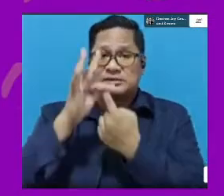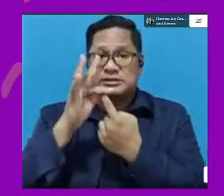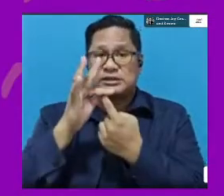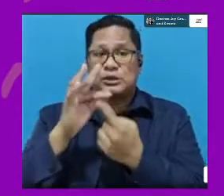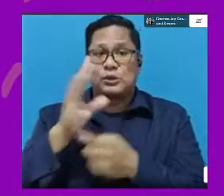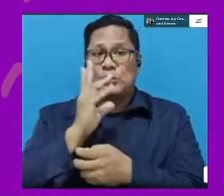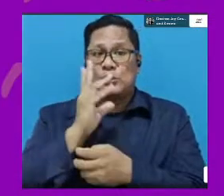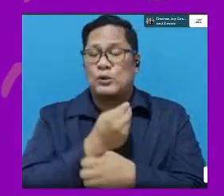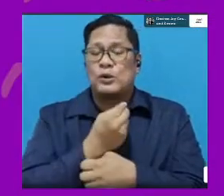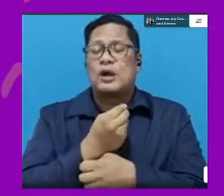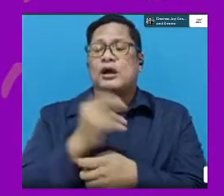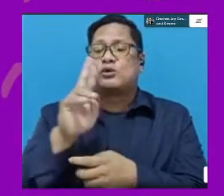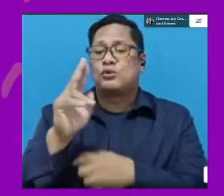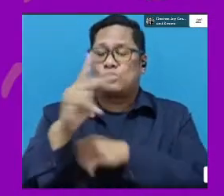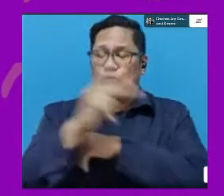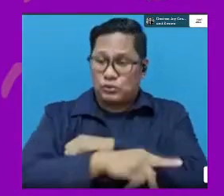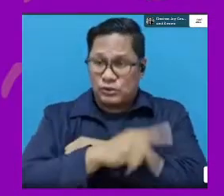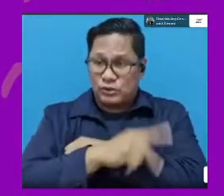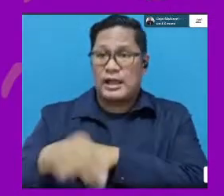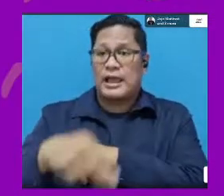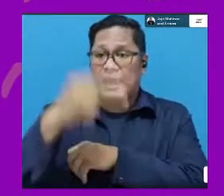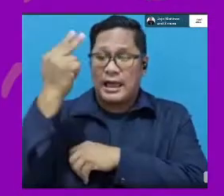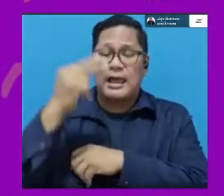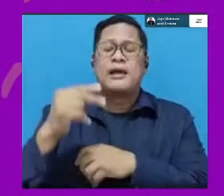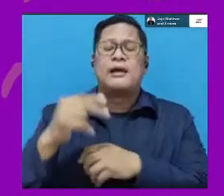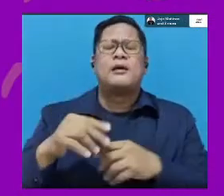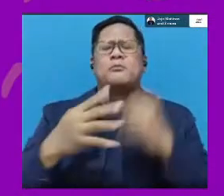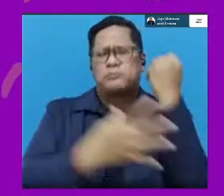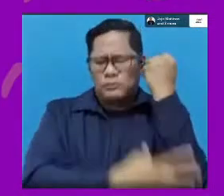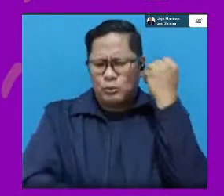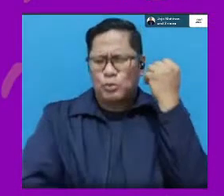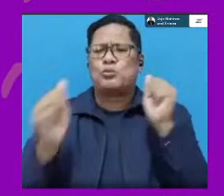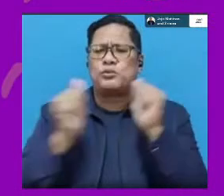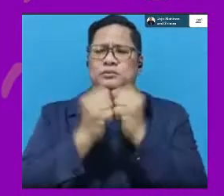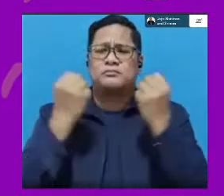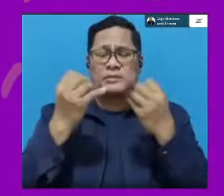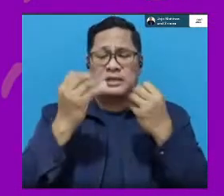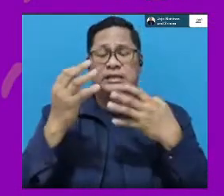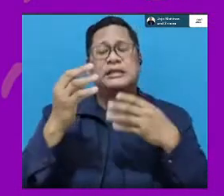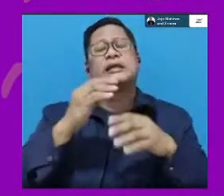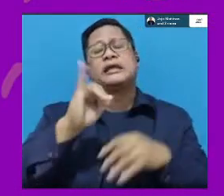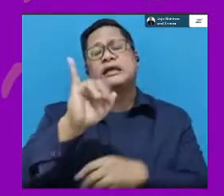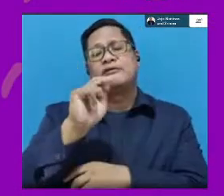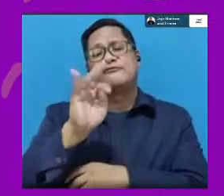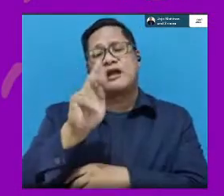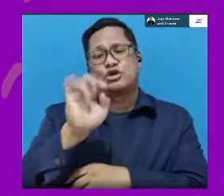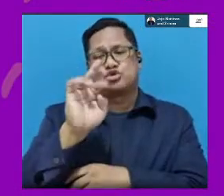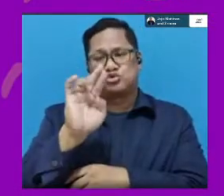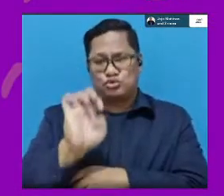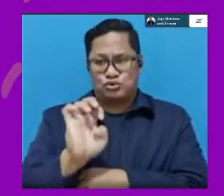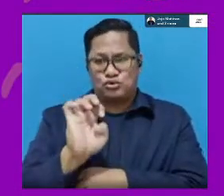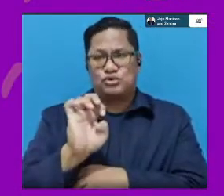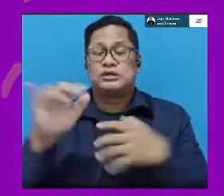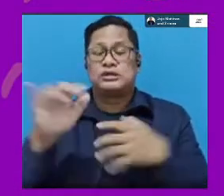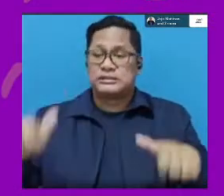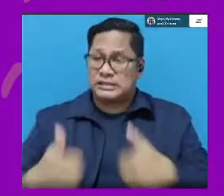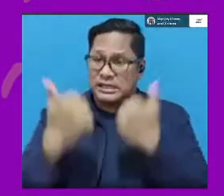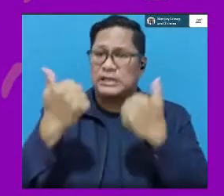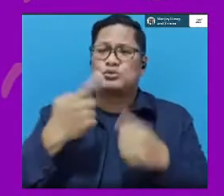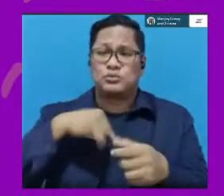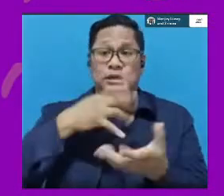and high poverty municipalities with many infrastructure challenges. So we're certainly going to be learning a